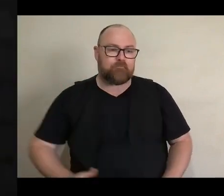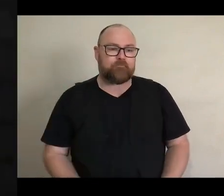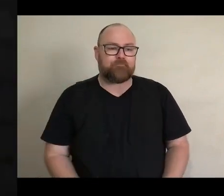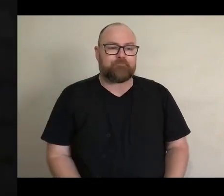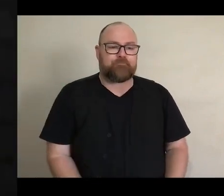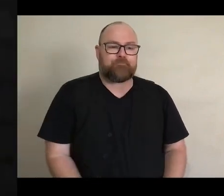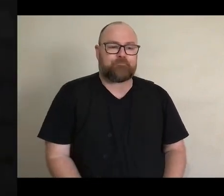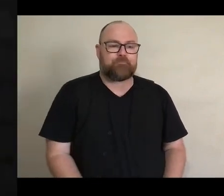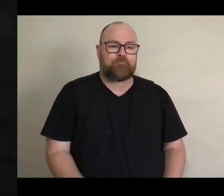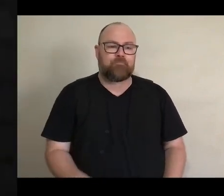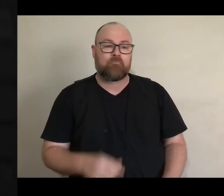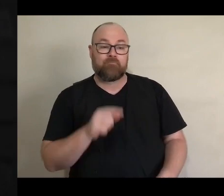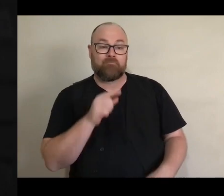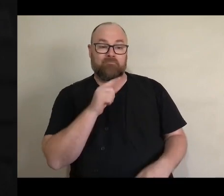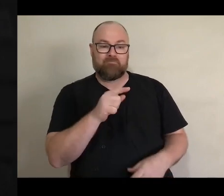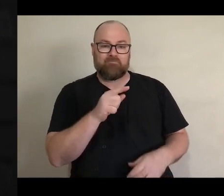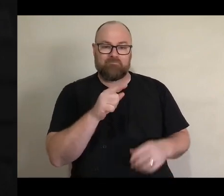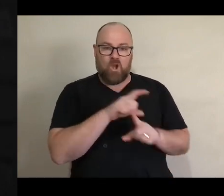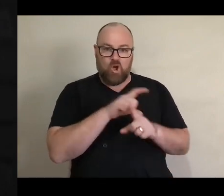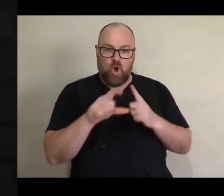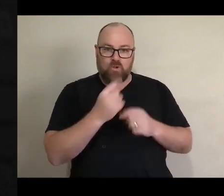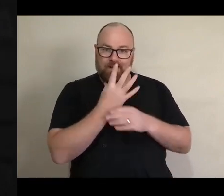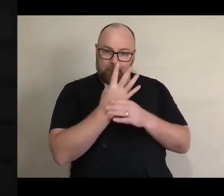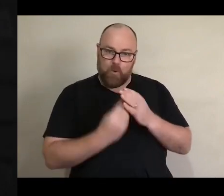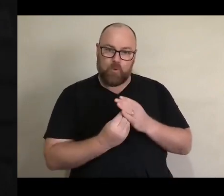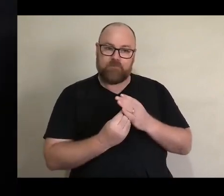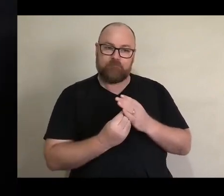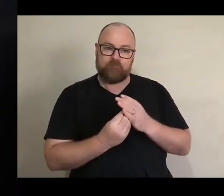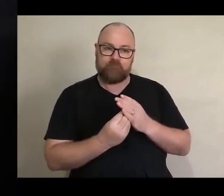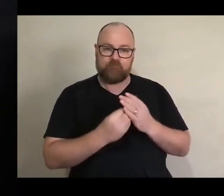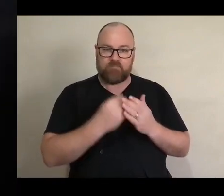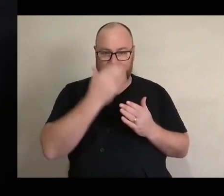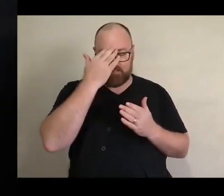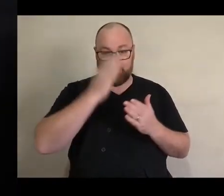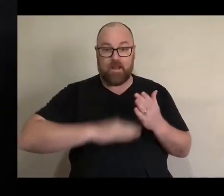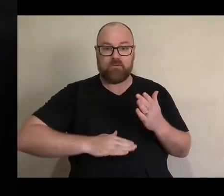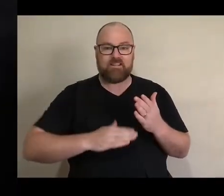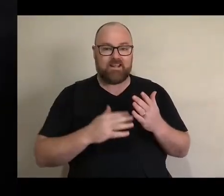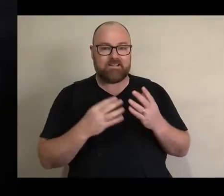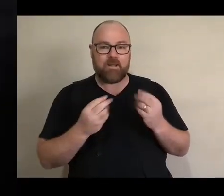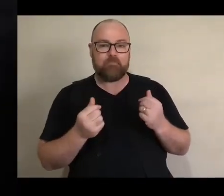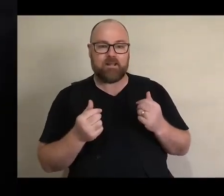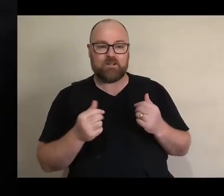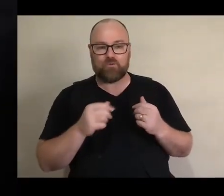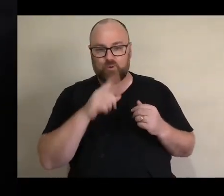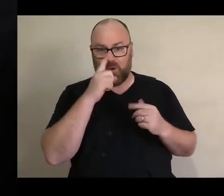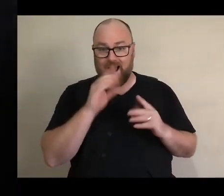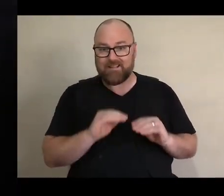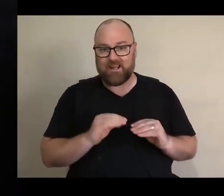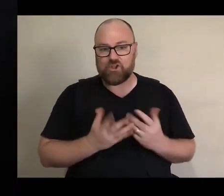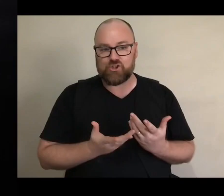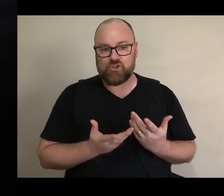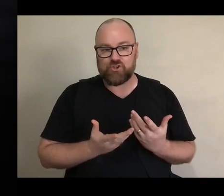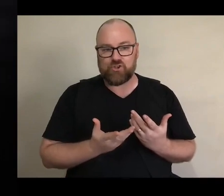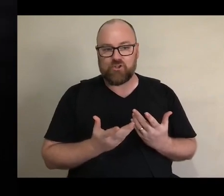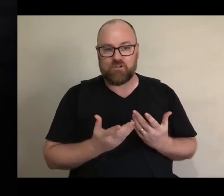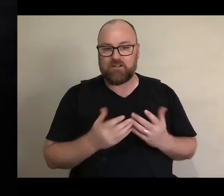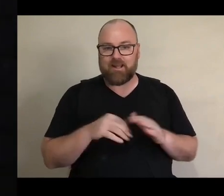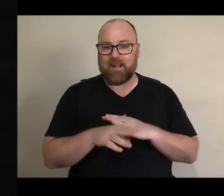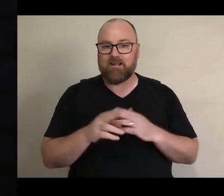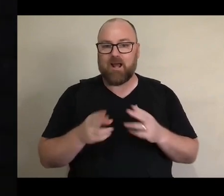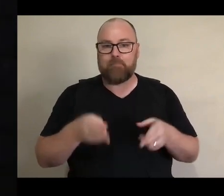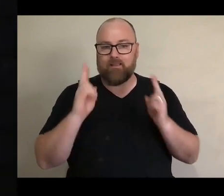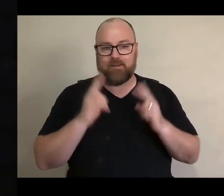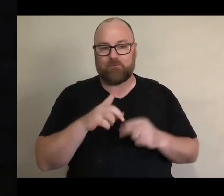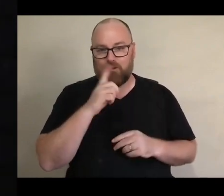culturally immersive experience is something that can't be taught in a building.